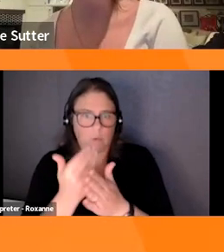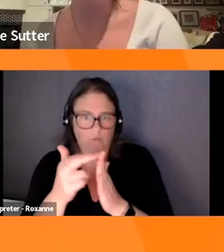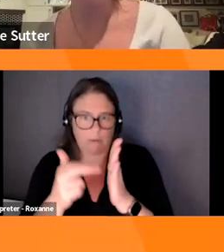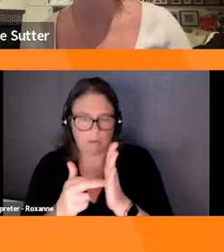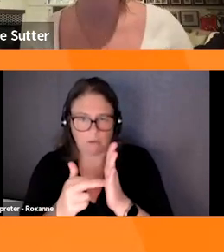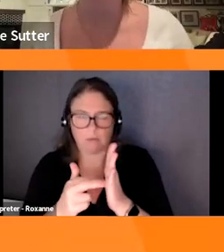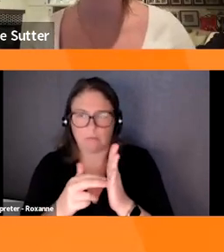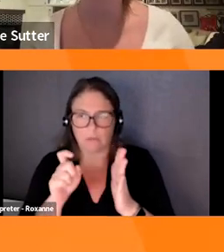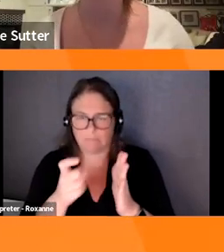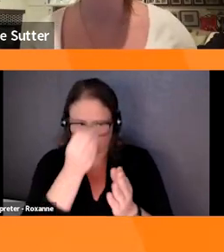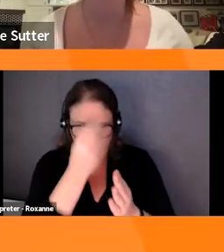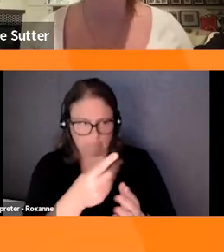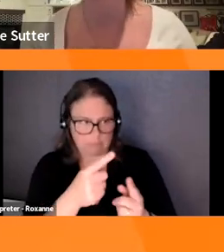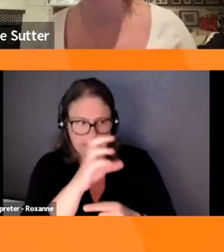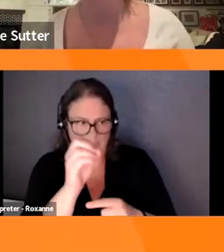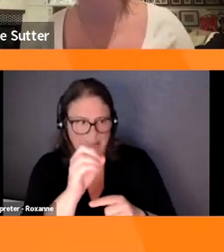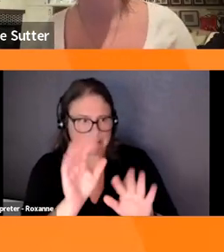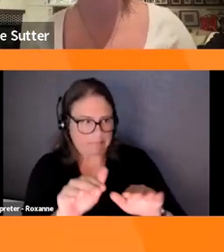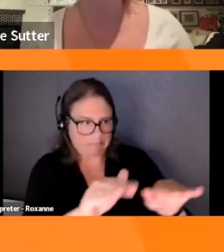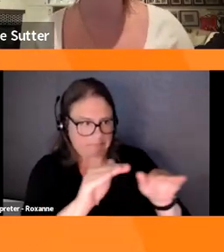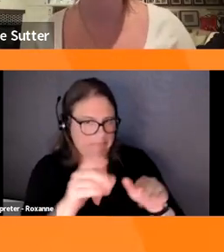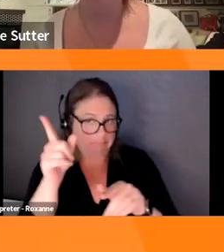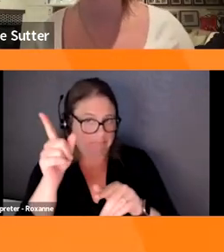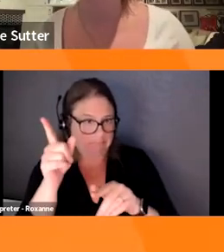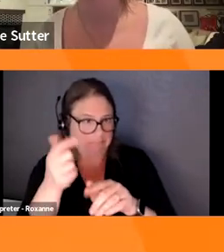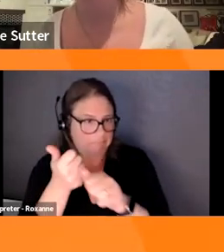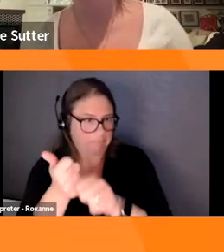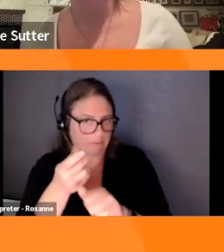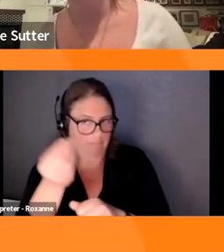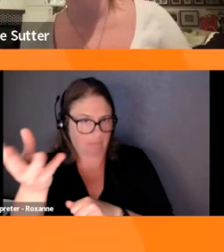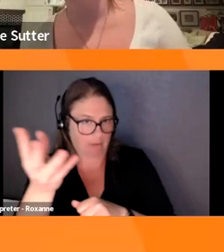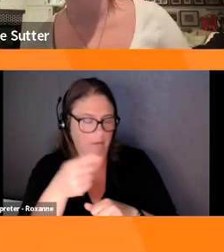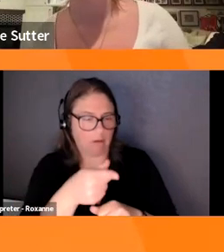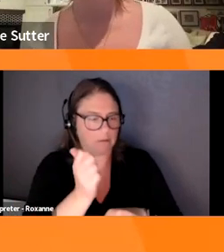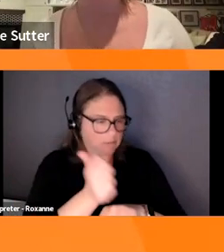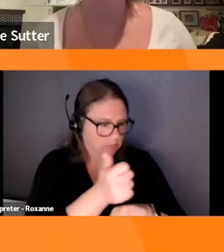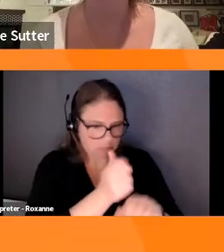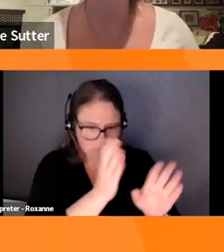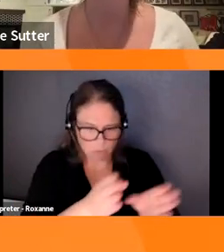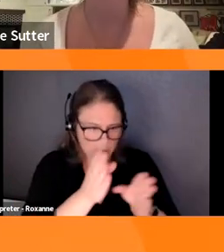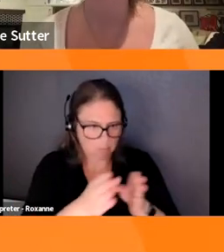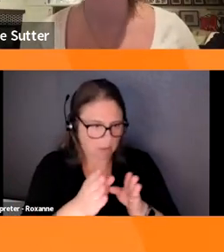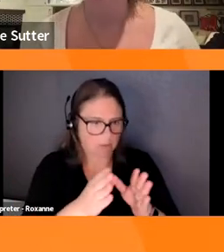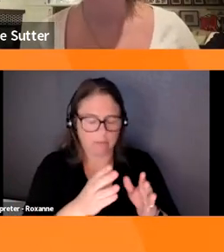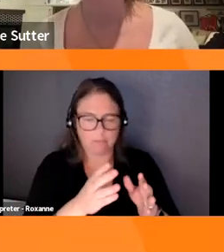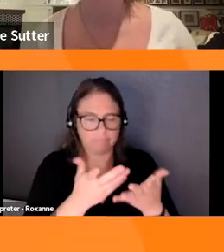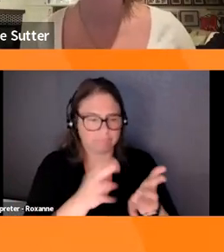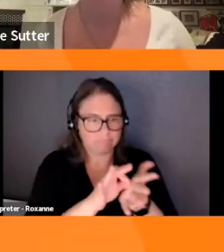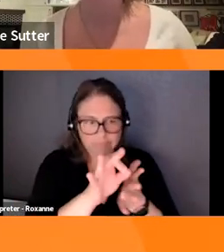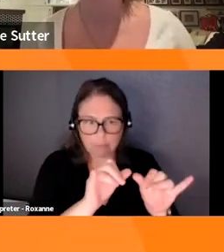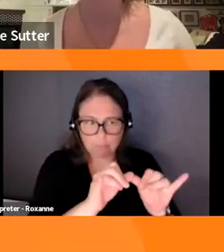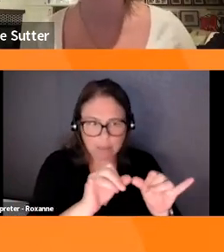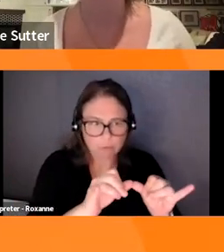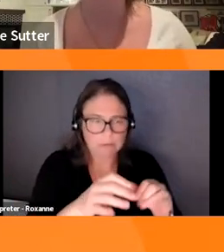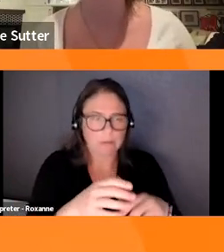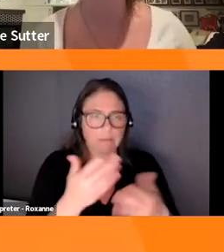to report, so that you can kind of get everything together, start tracking metrics according to it. And this could be like the